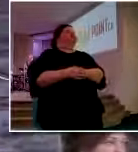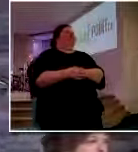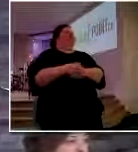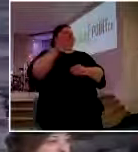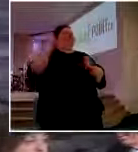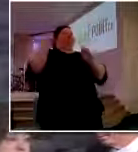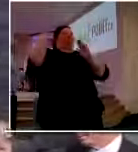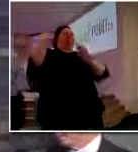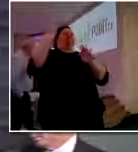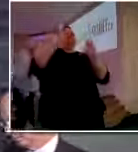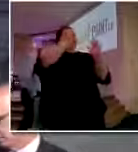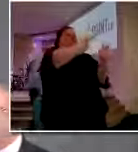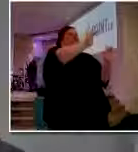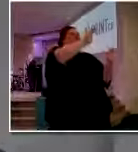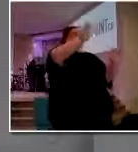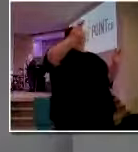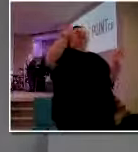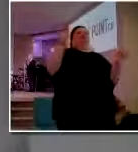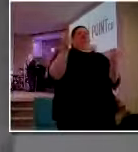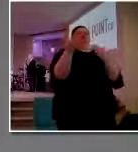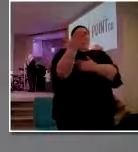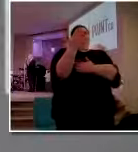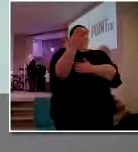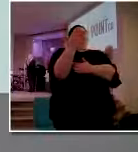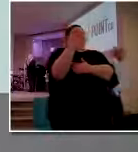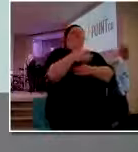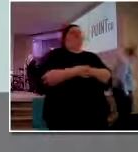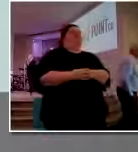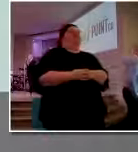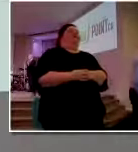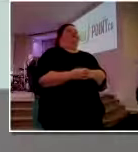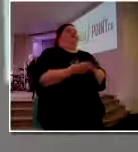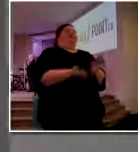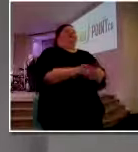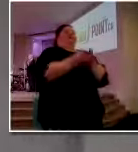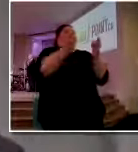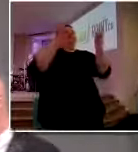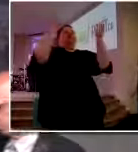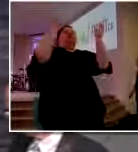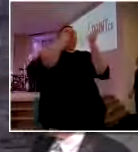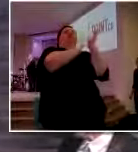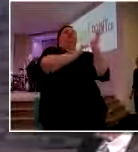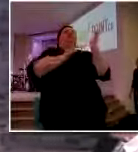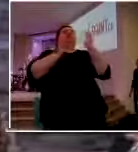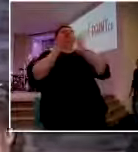you and touch you and strengthen you this morning. Hallelujah, Jesus. Hallelujah.